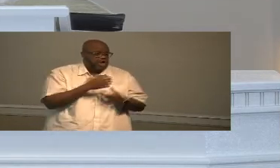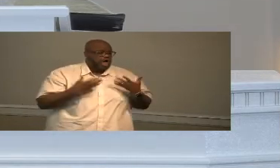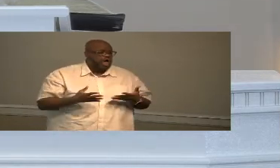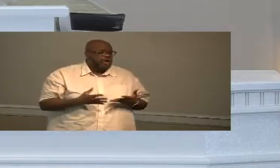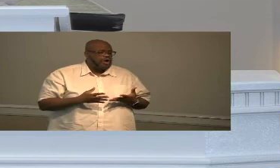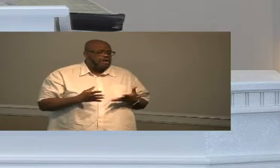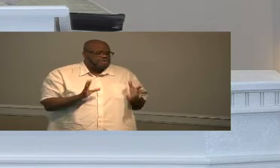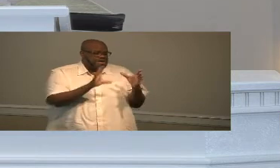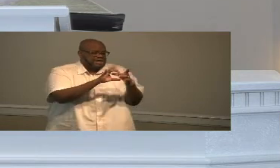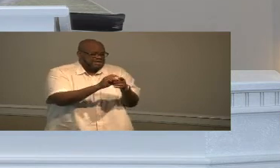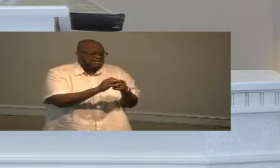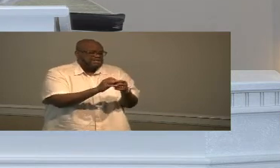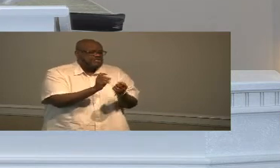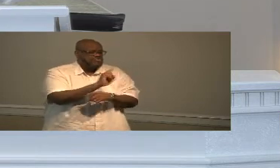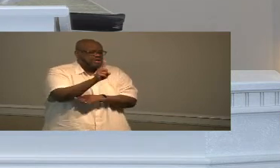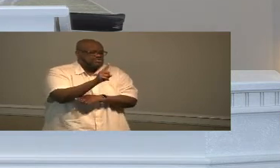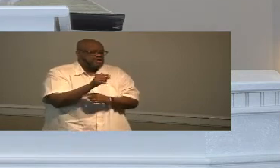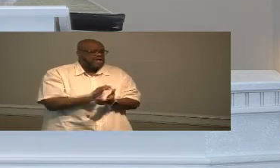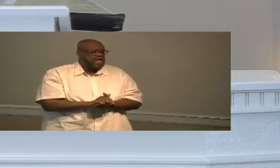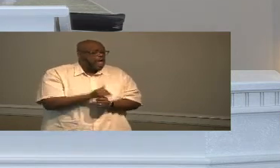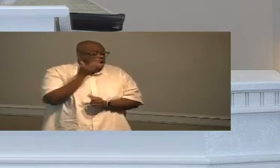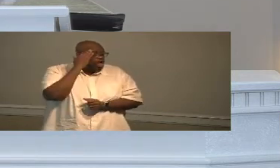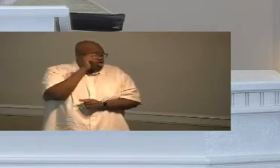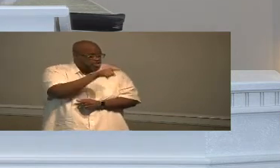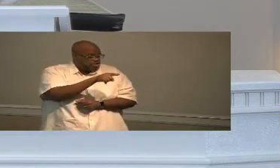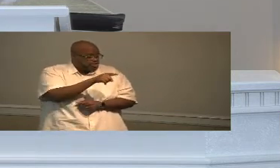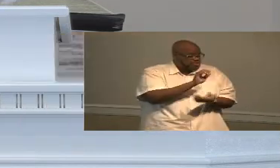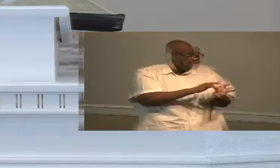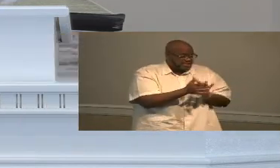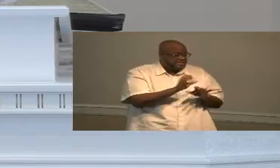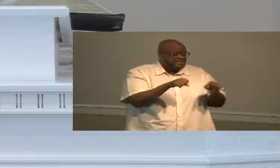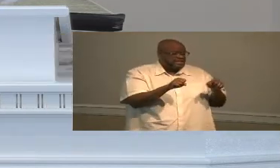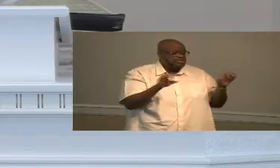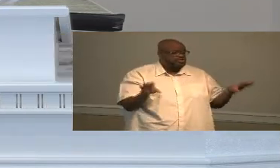are. If it's you, I know you can do